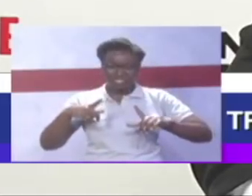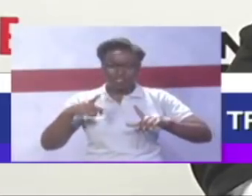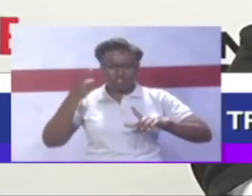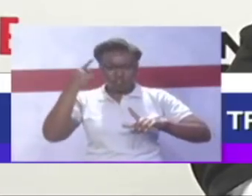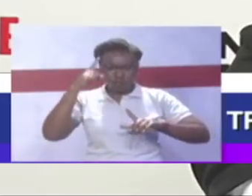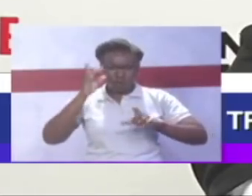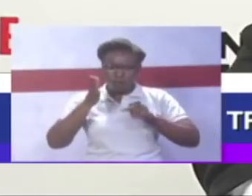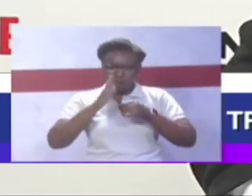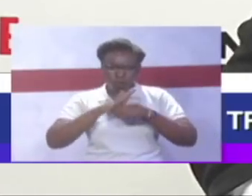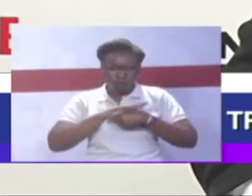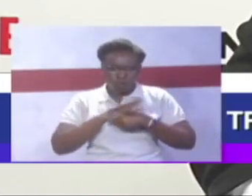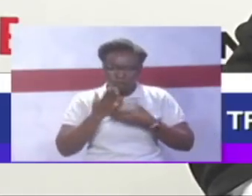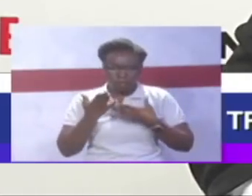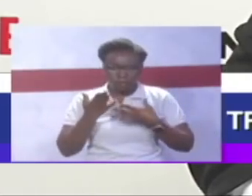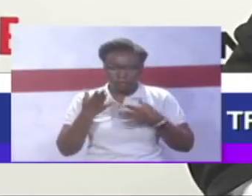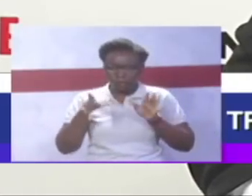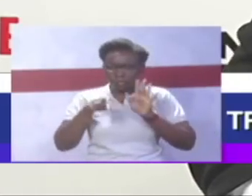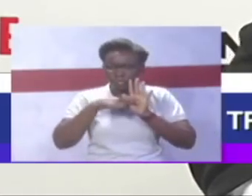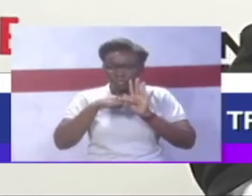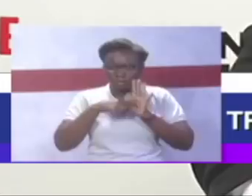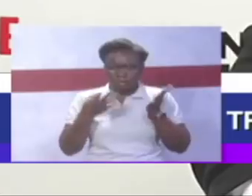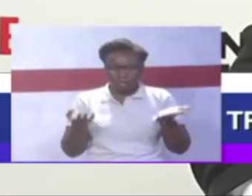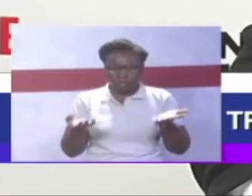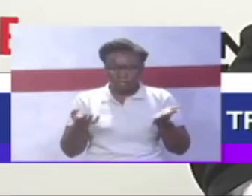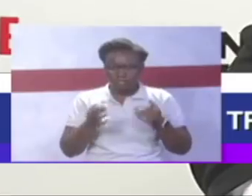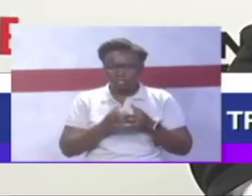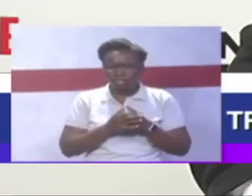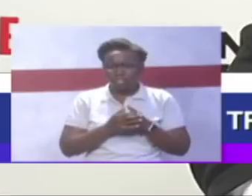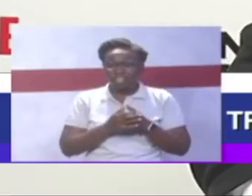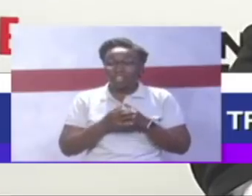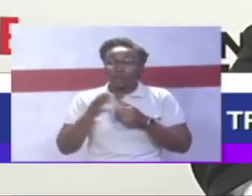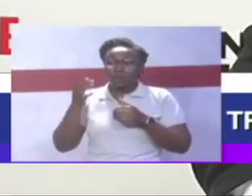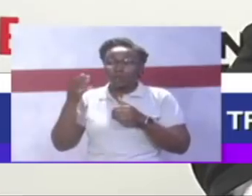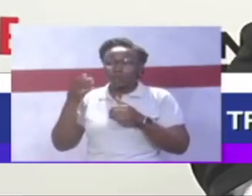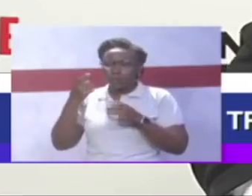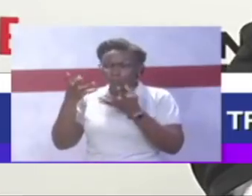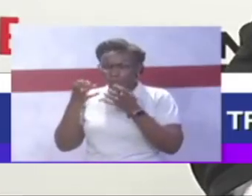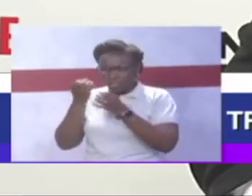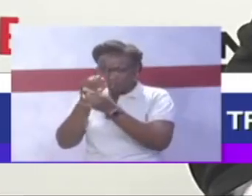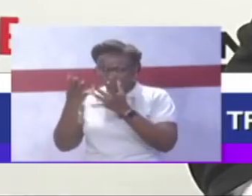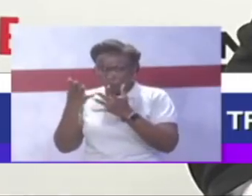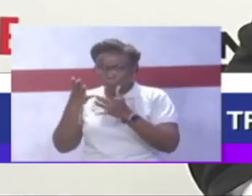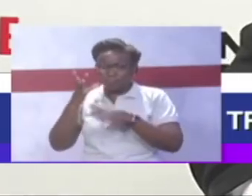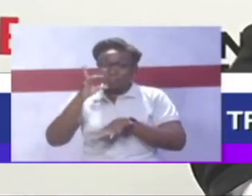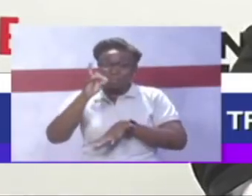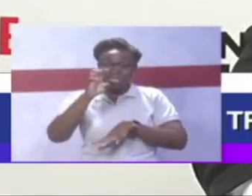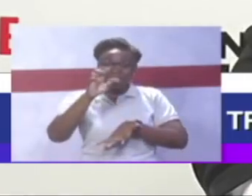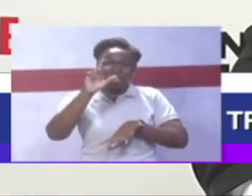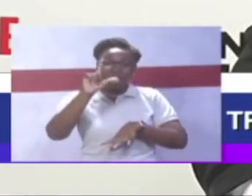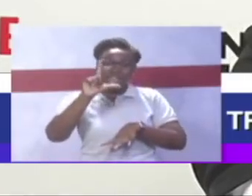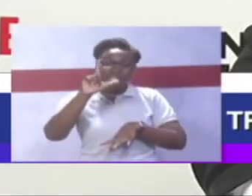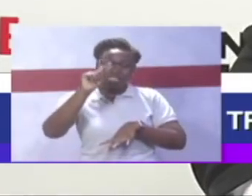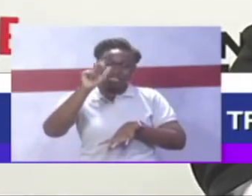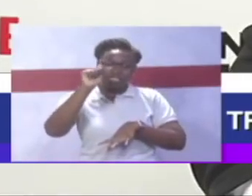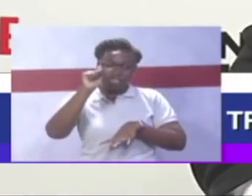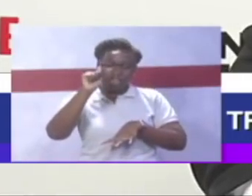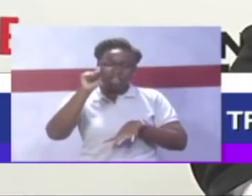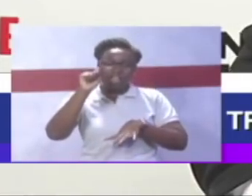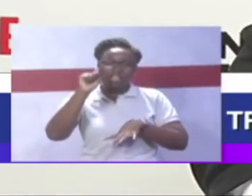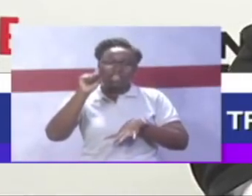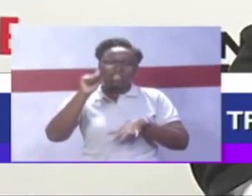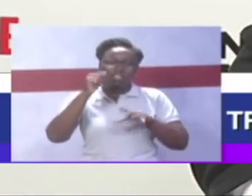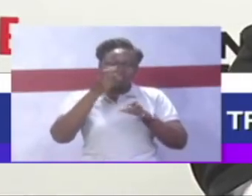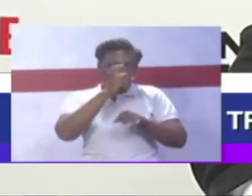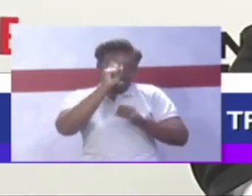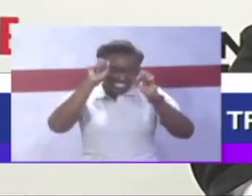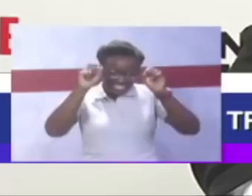Health Authority. Delta testing takes about 2 to 3 weeks. So generally speaking, it would have been that first test, not the second test,